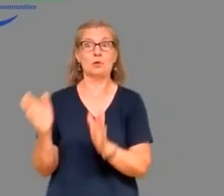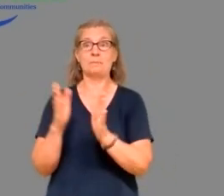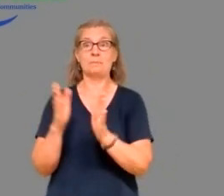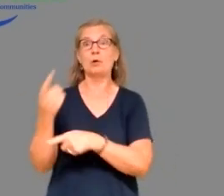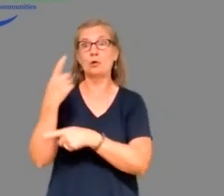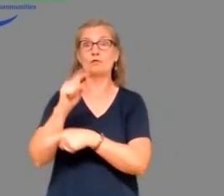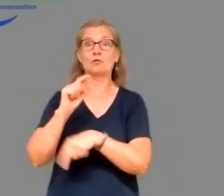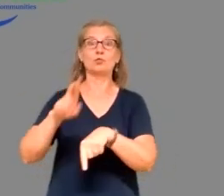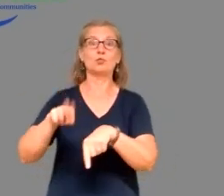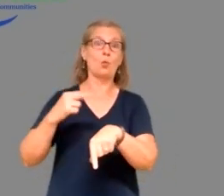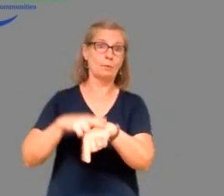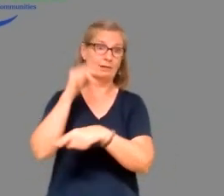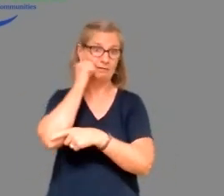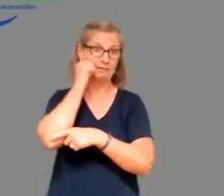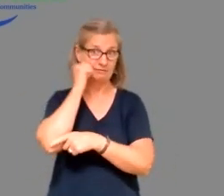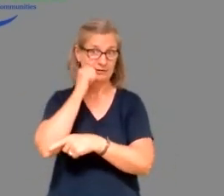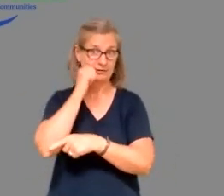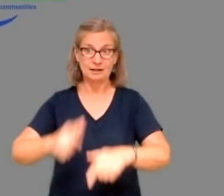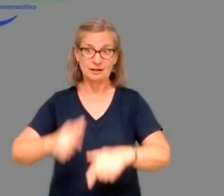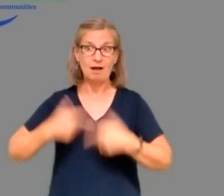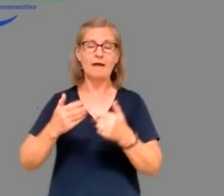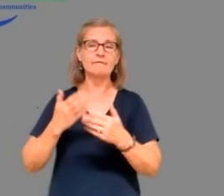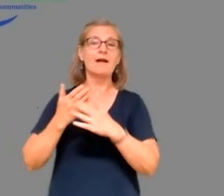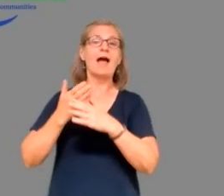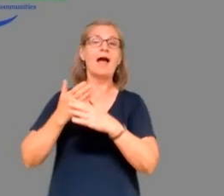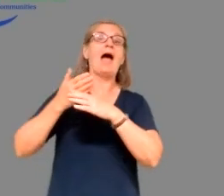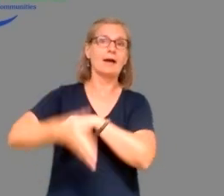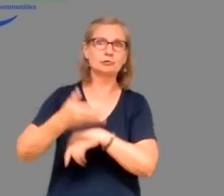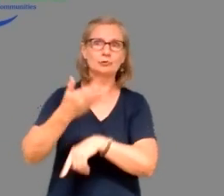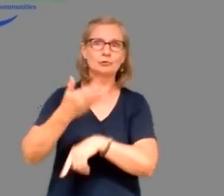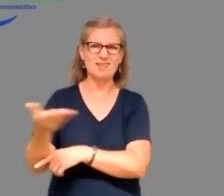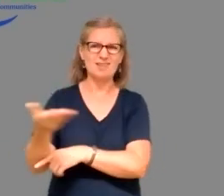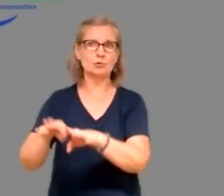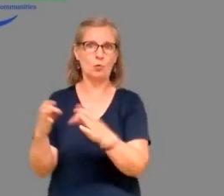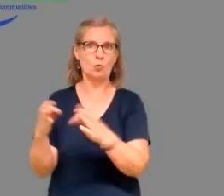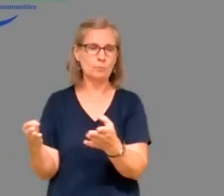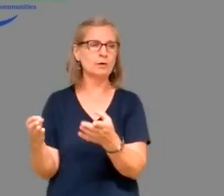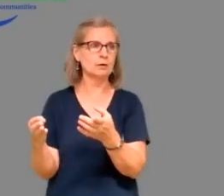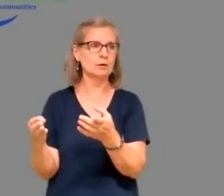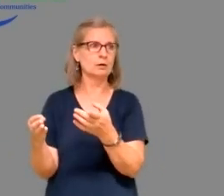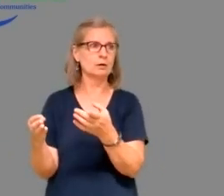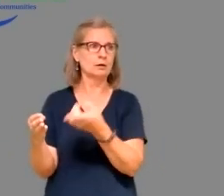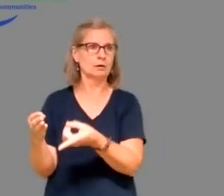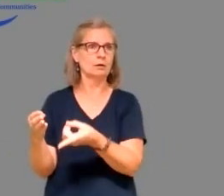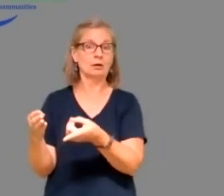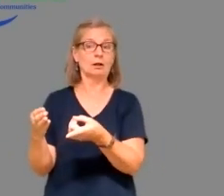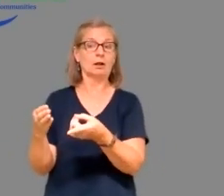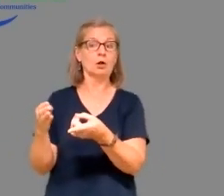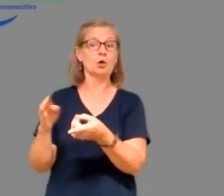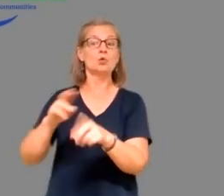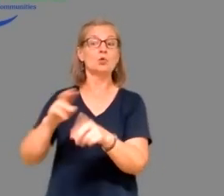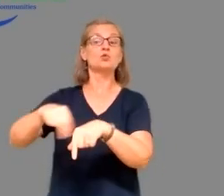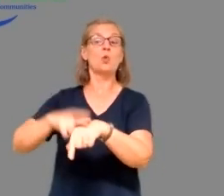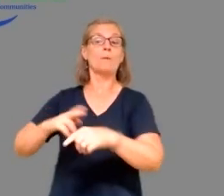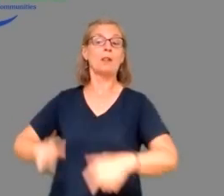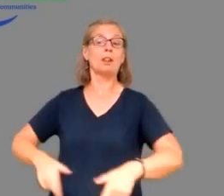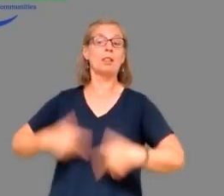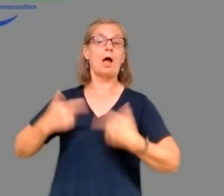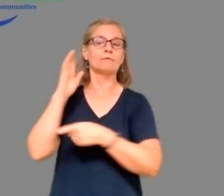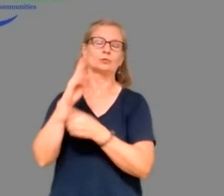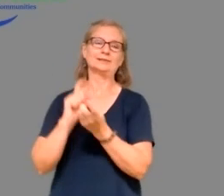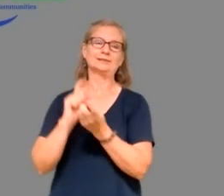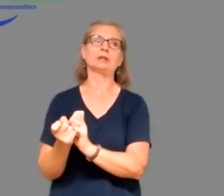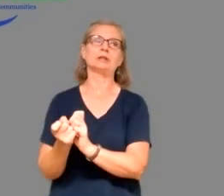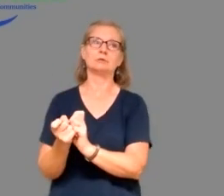even after everything is basically open, for it to certainly undergo some adaptations based on our current reality, for